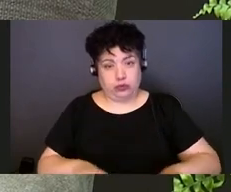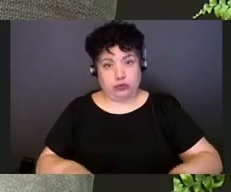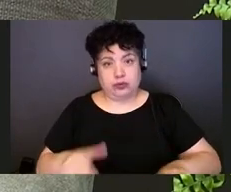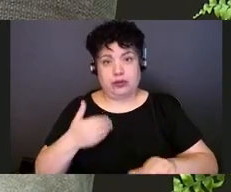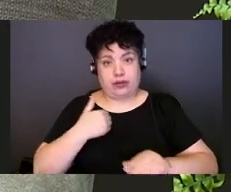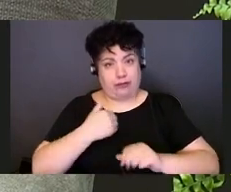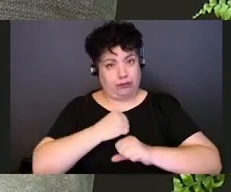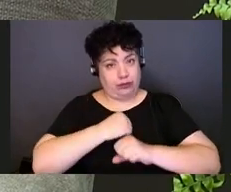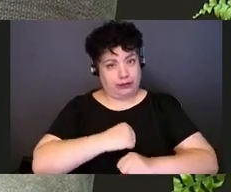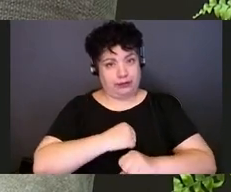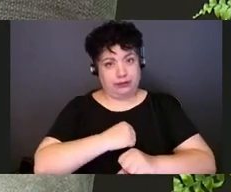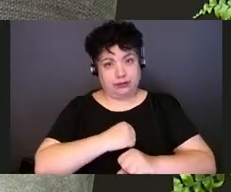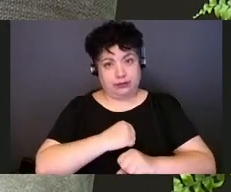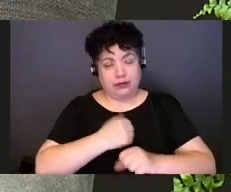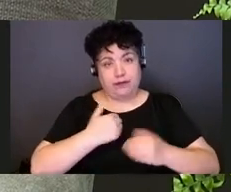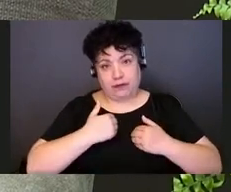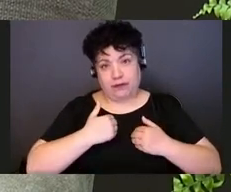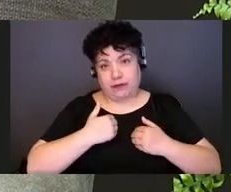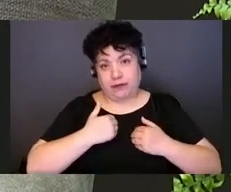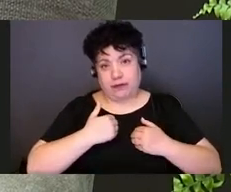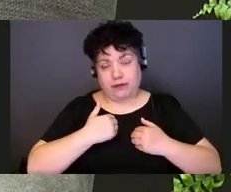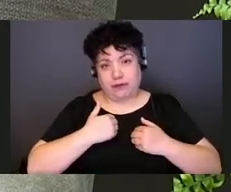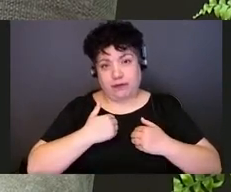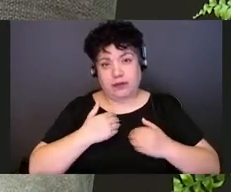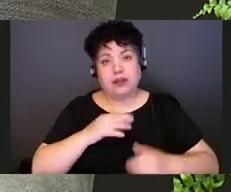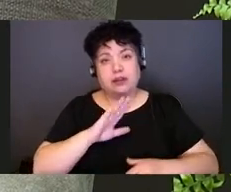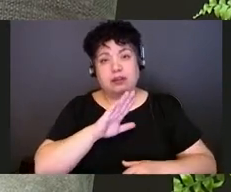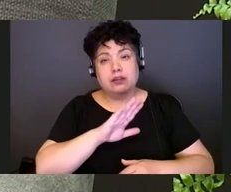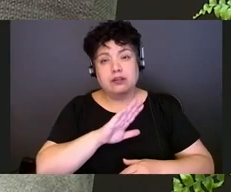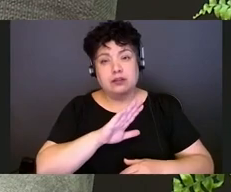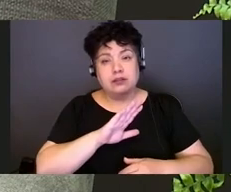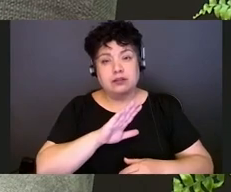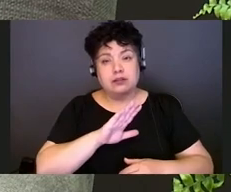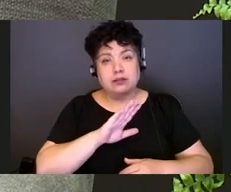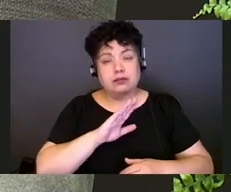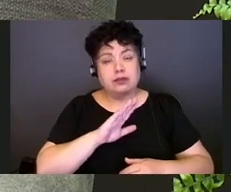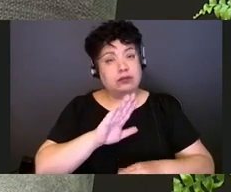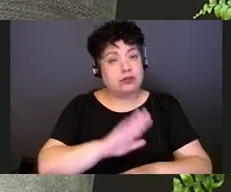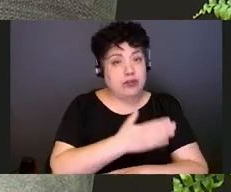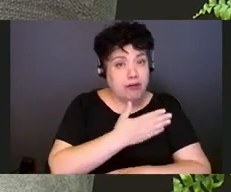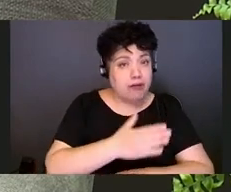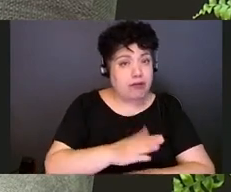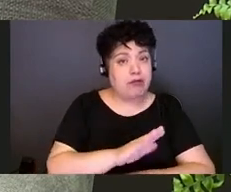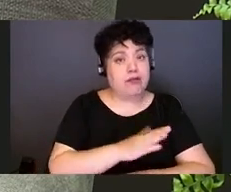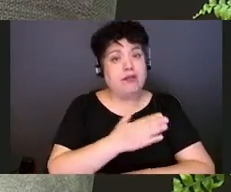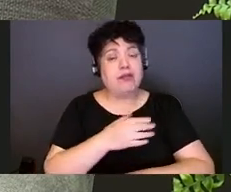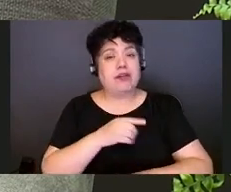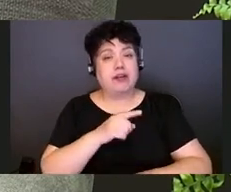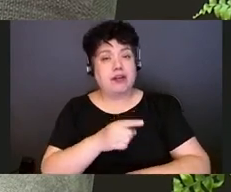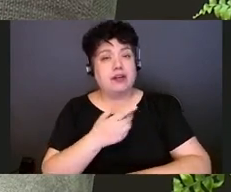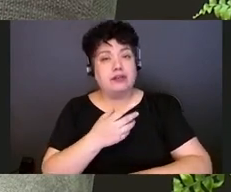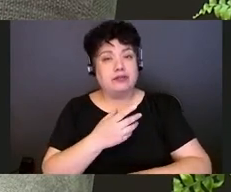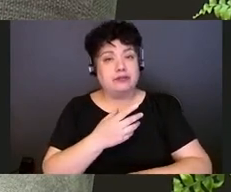Yes. And knowing more about this kind of song or this kind of